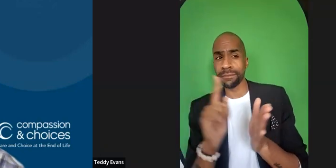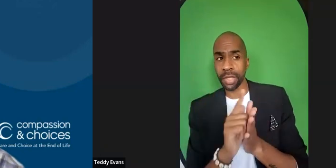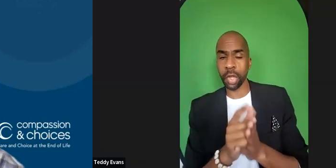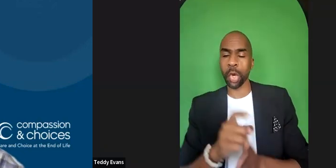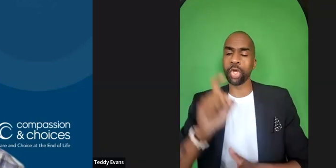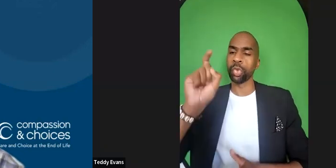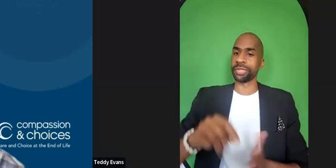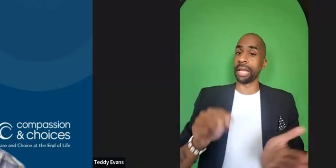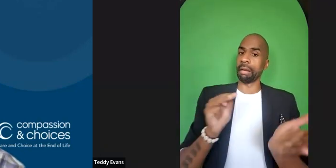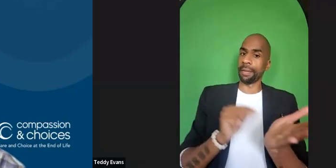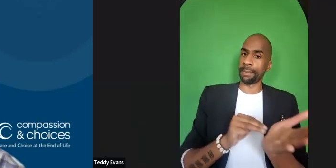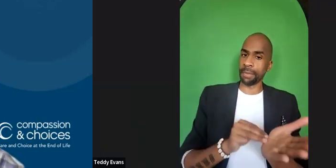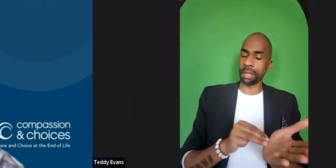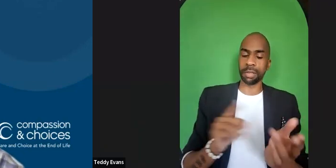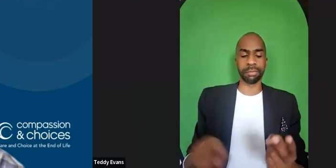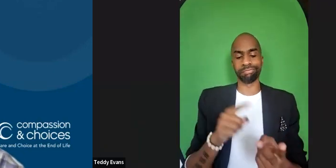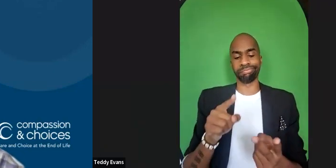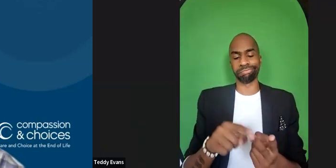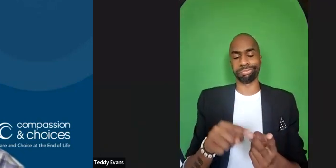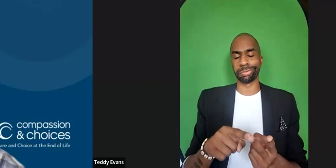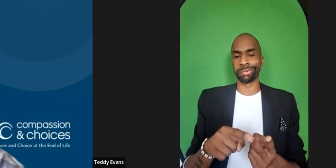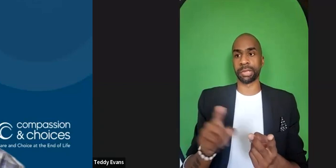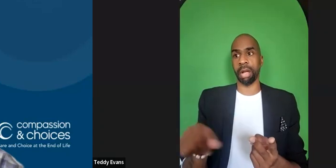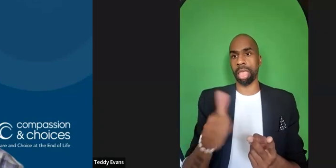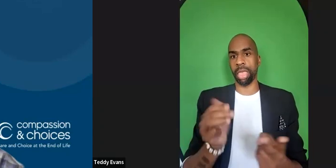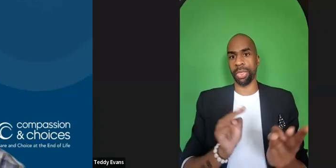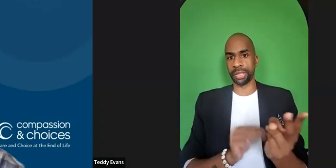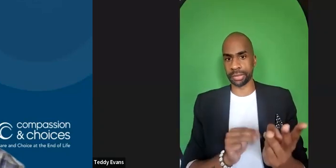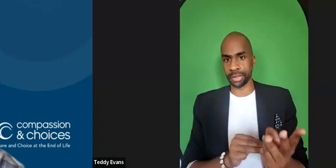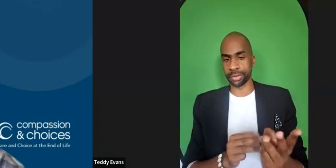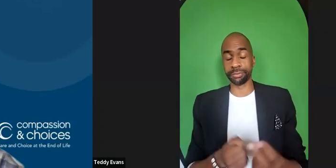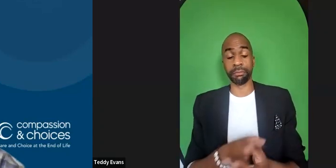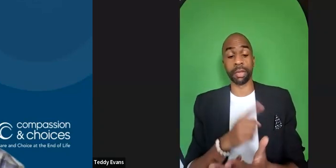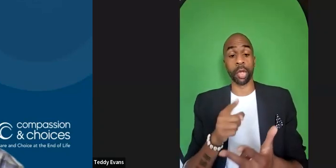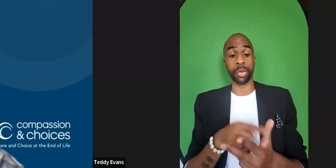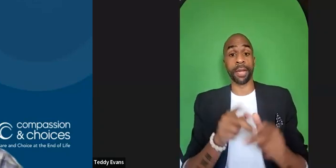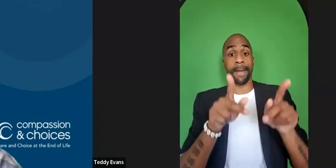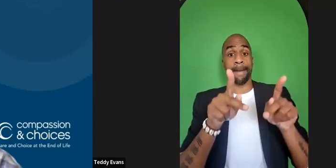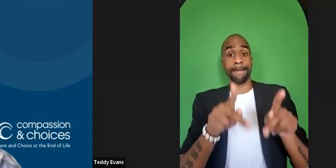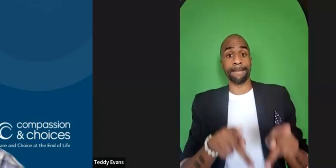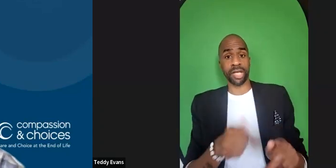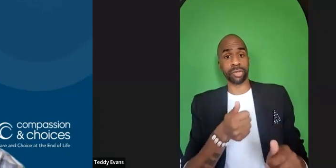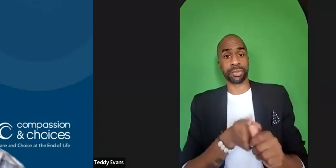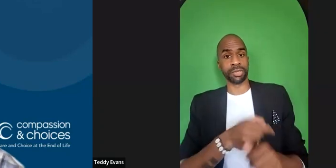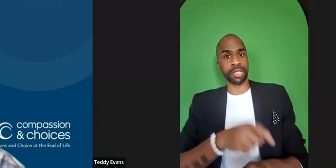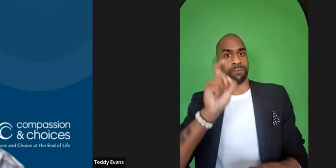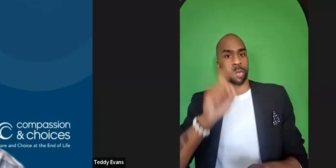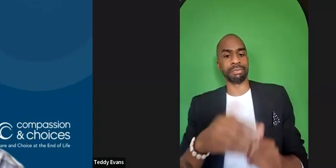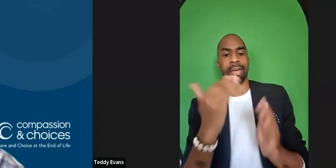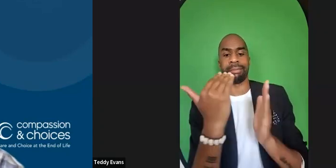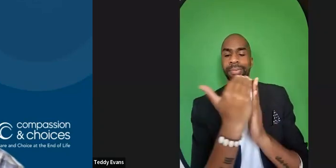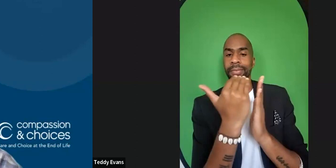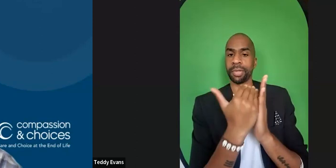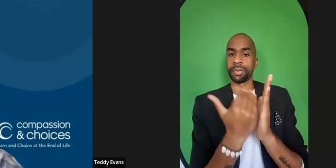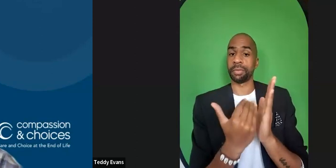physician, a consulting physician. The patient has to have the same criteria for hospice, prognosis of 6 months or less, and